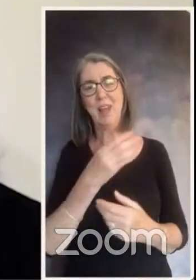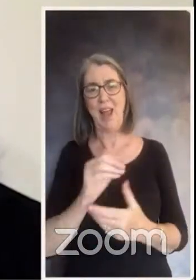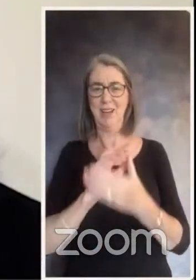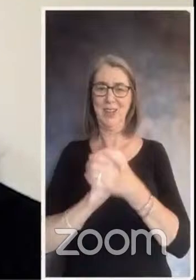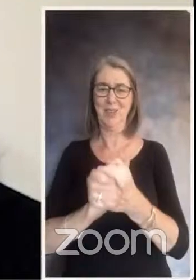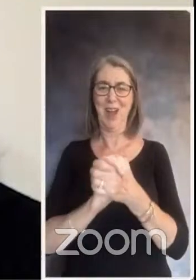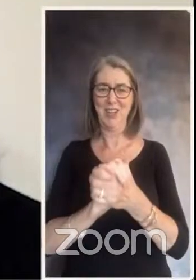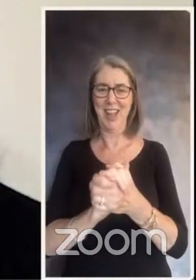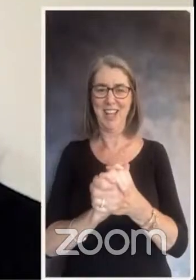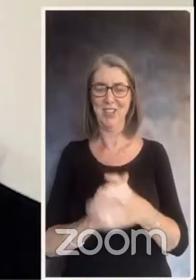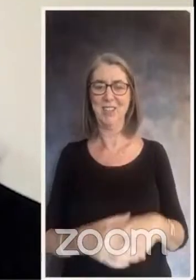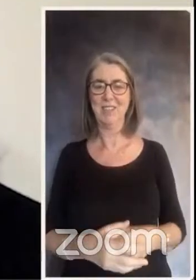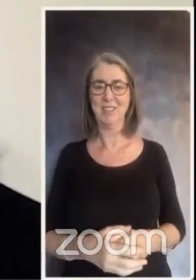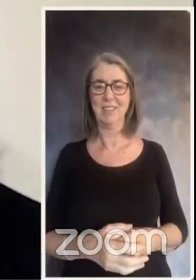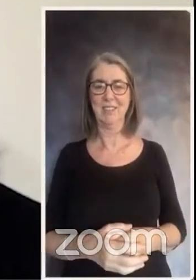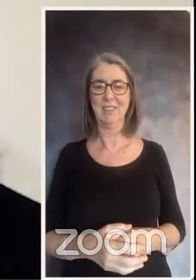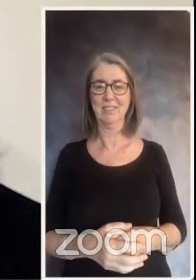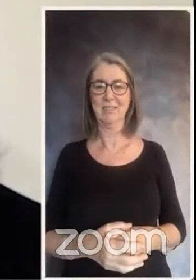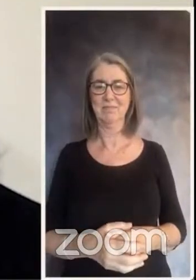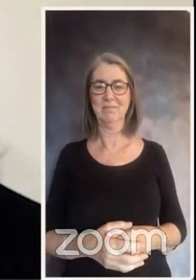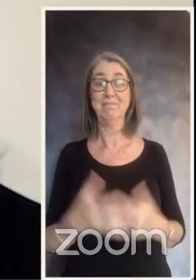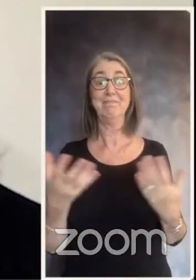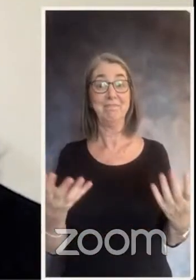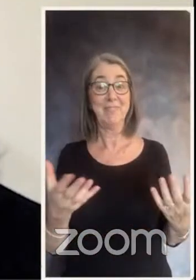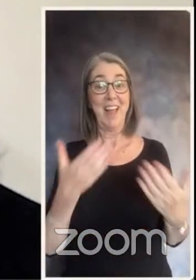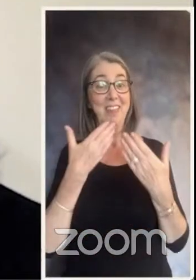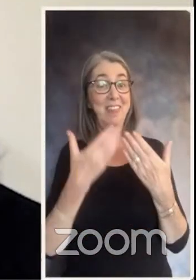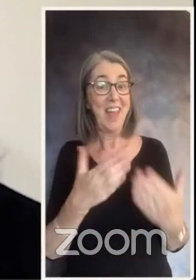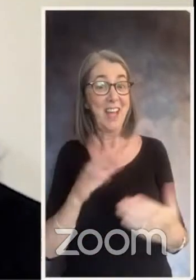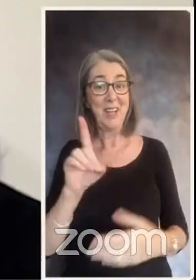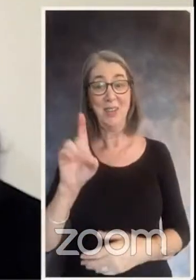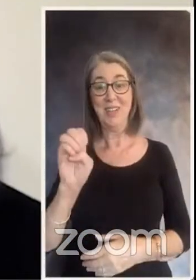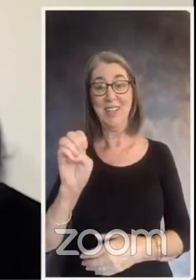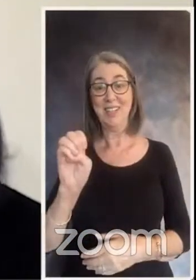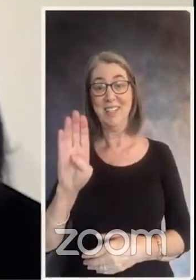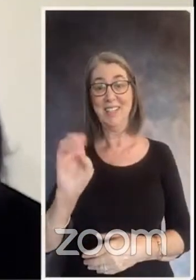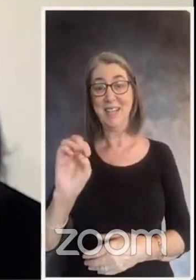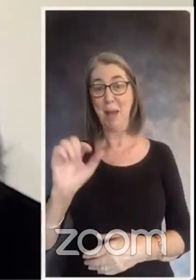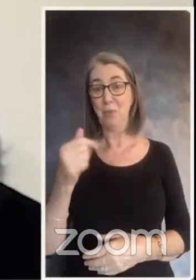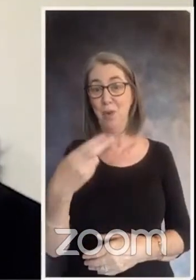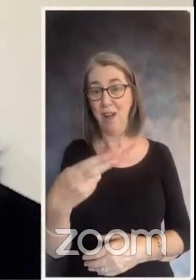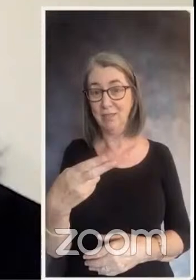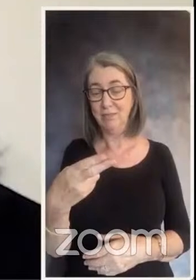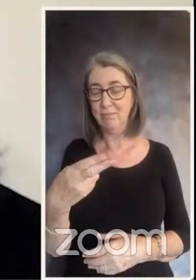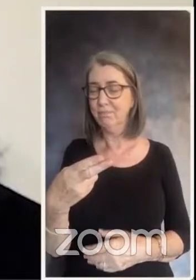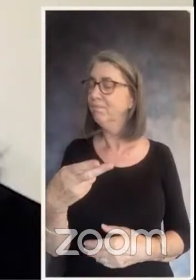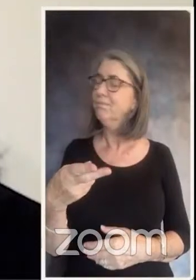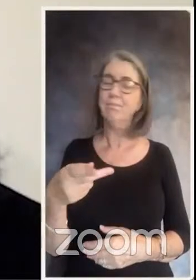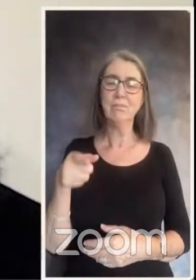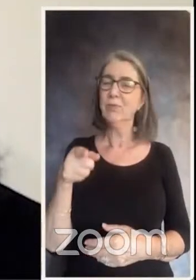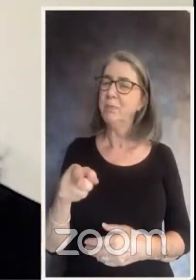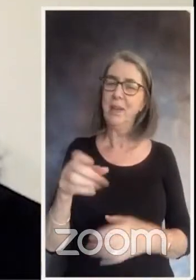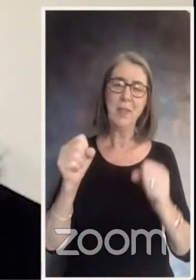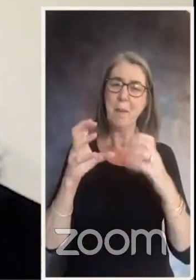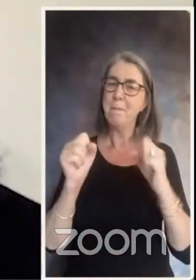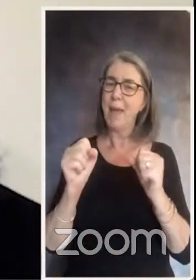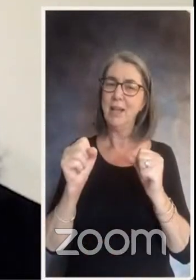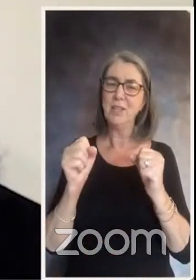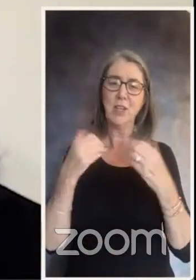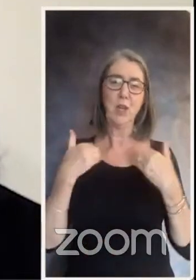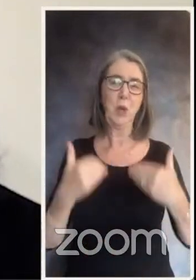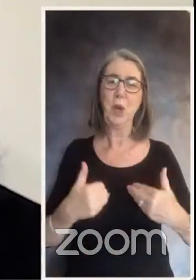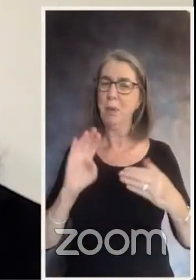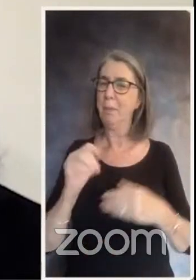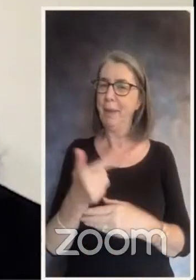you and congratulations. And thank you, Deborah, for being the amazing